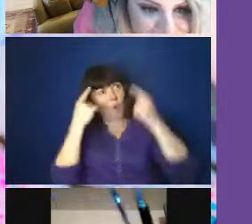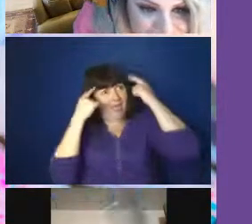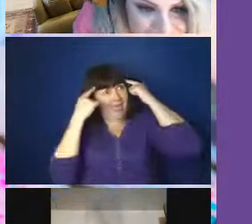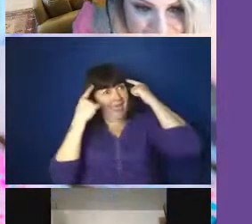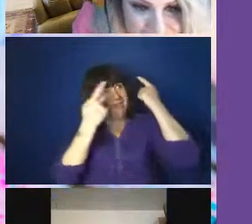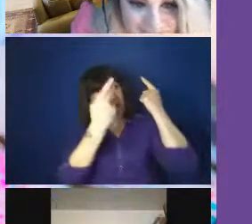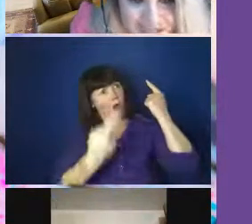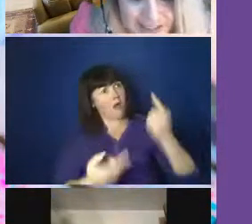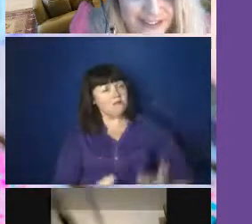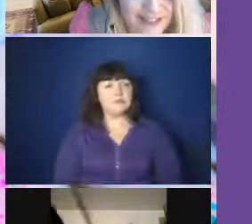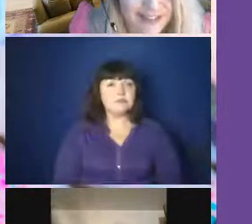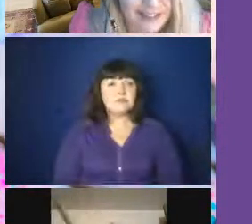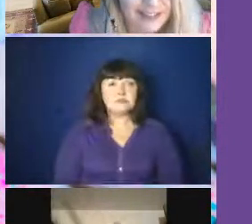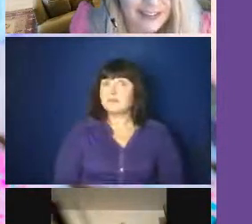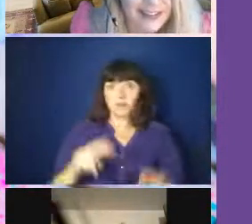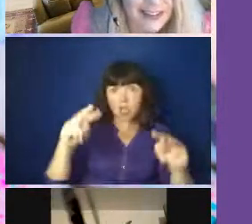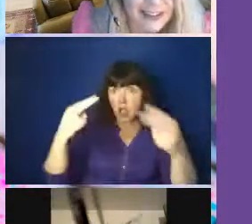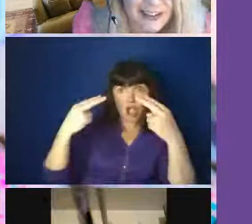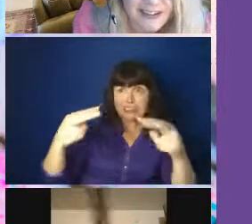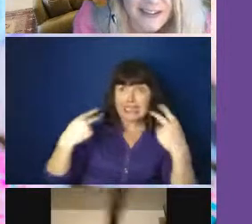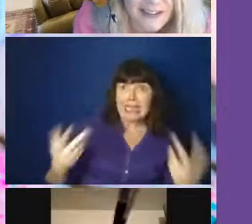you. I can't see you.